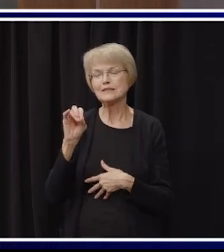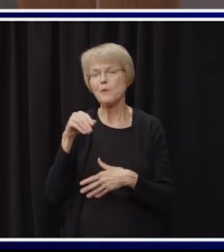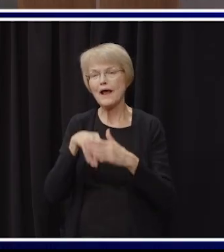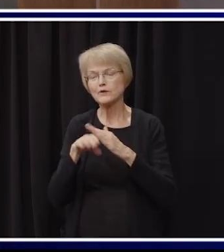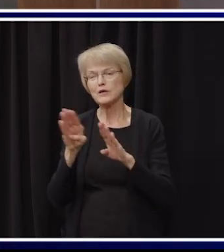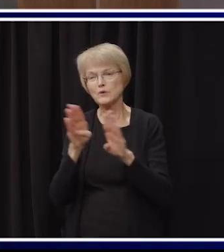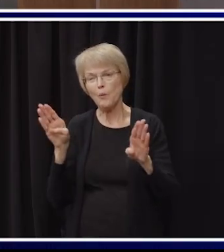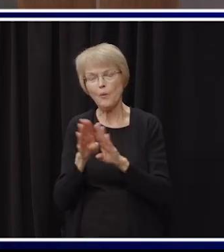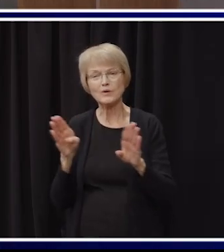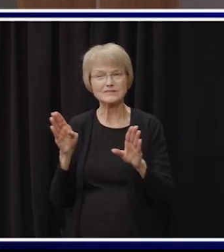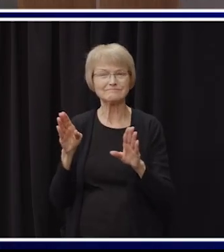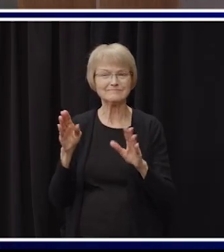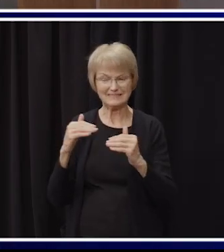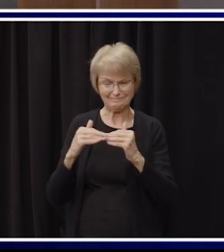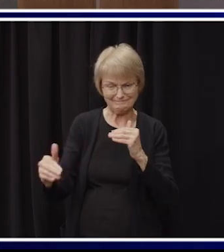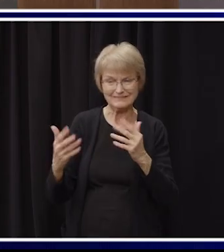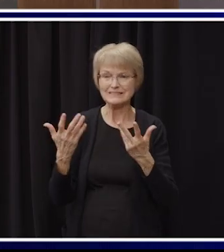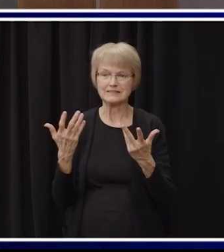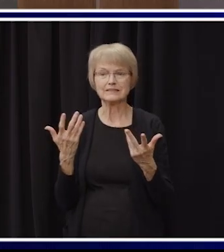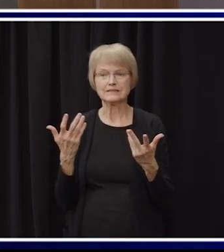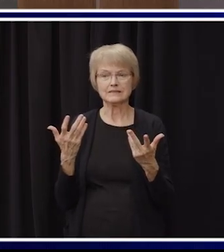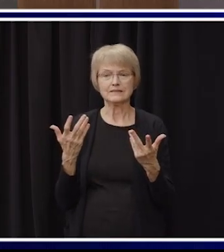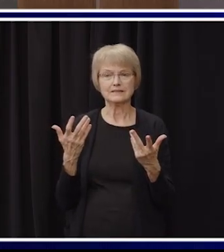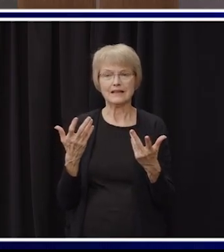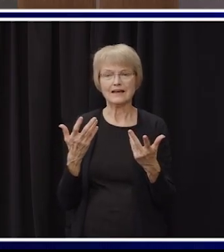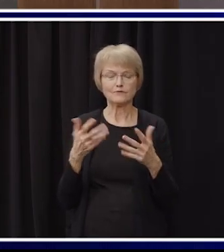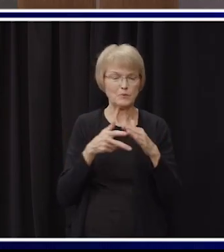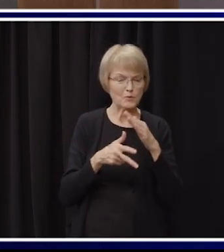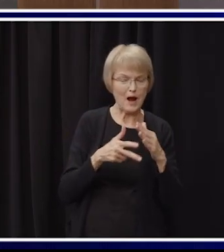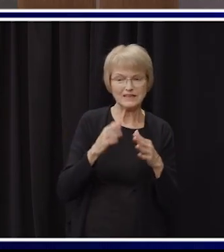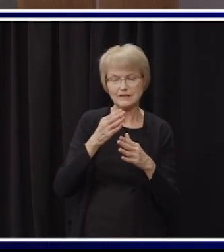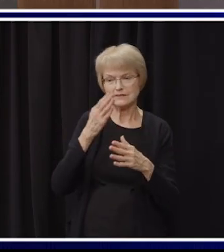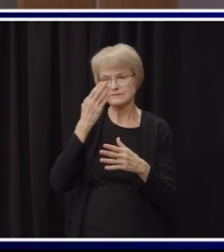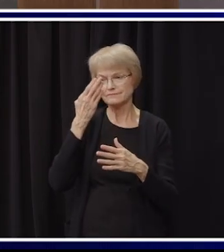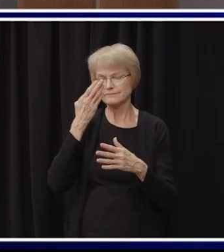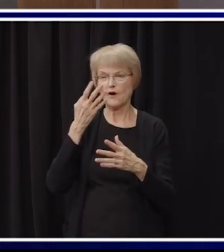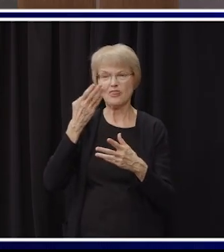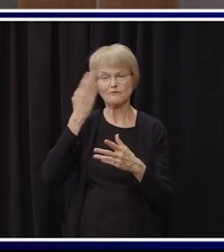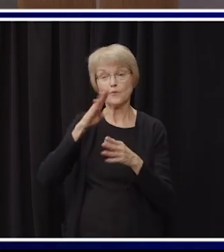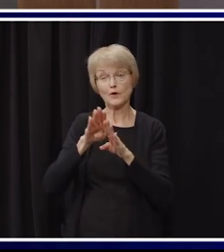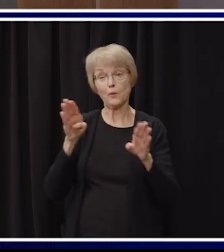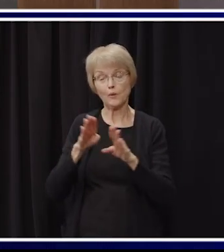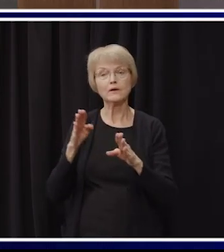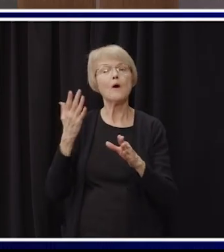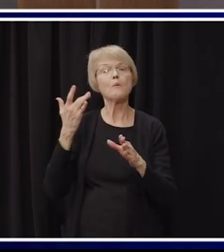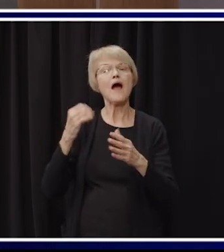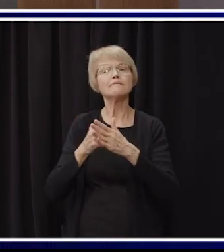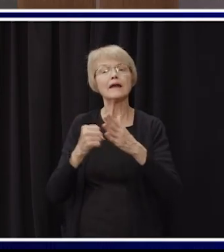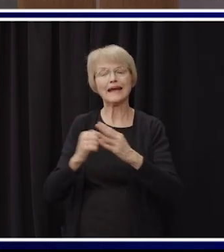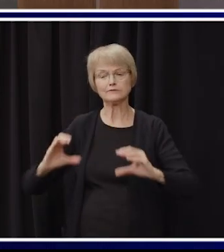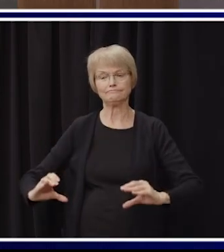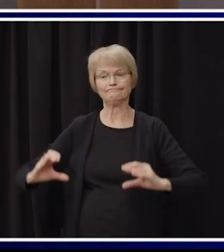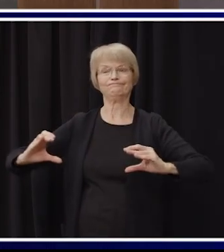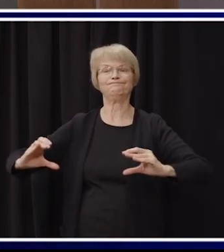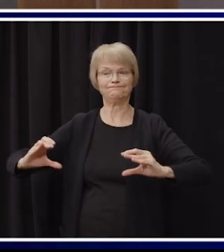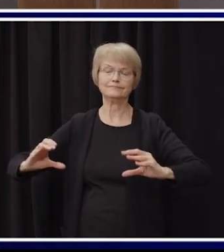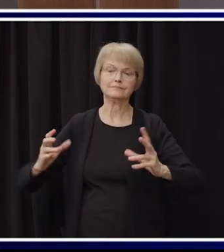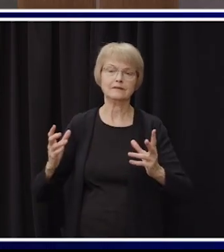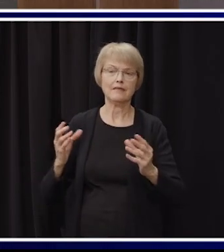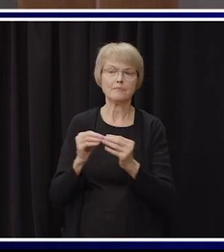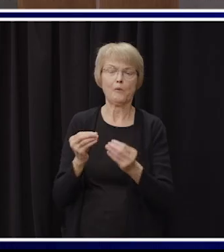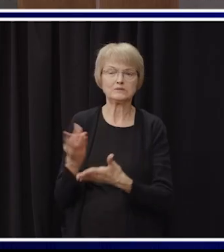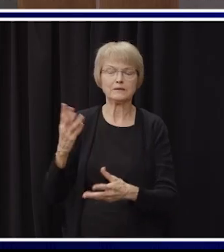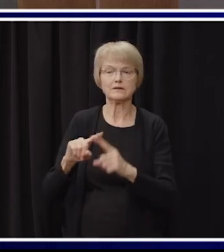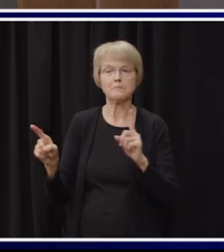doors where you're, access from garage or front door where you're raising the foundation. But the whole point is